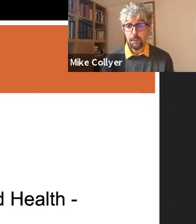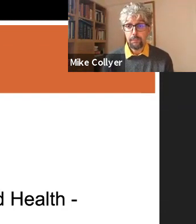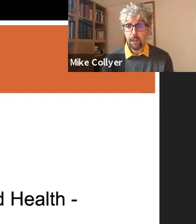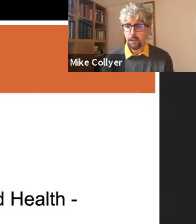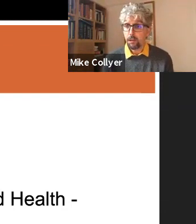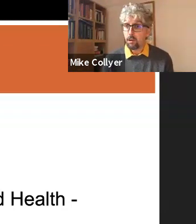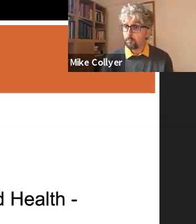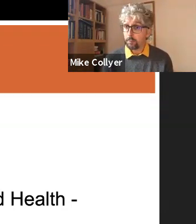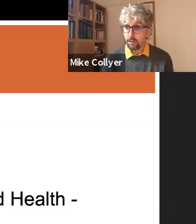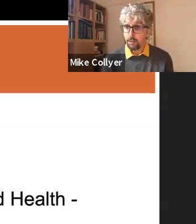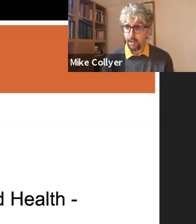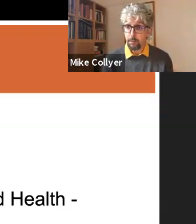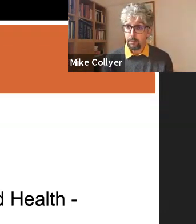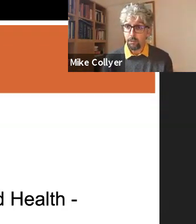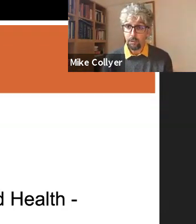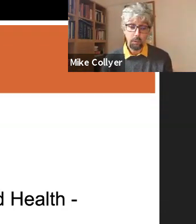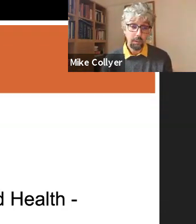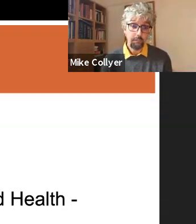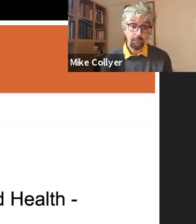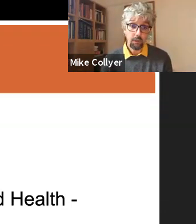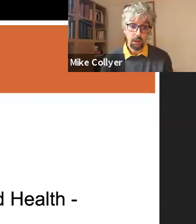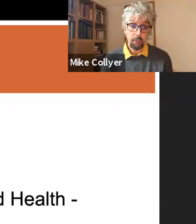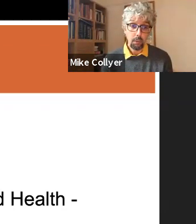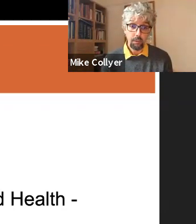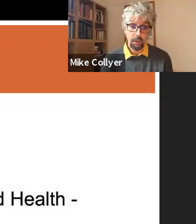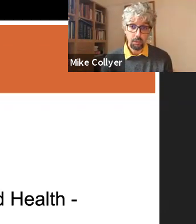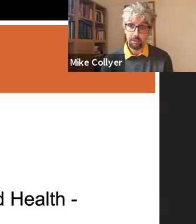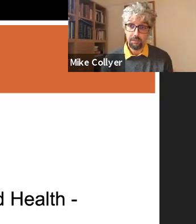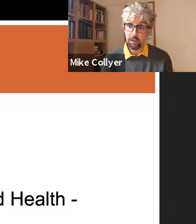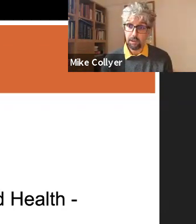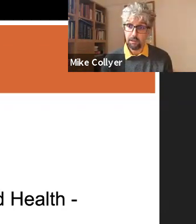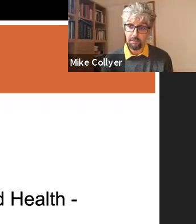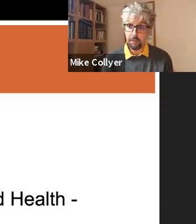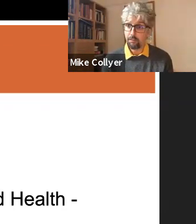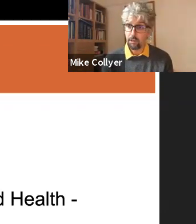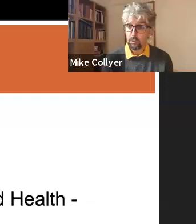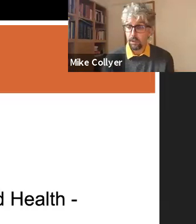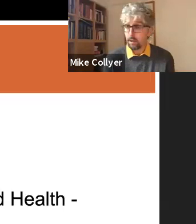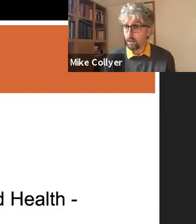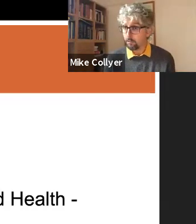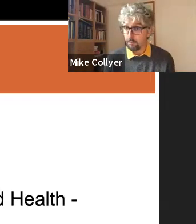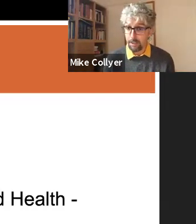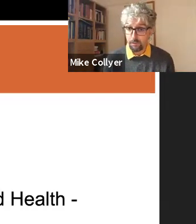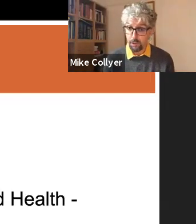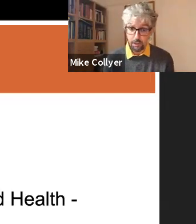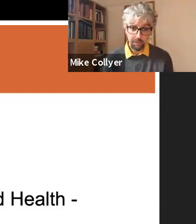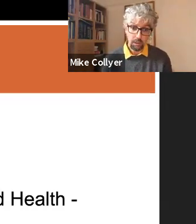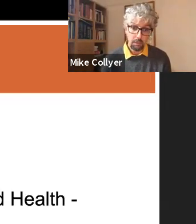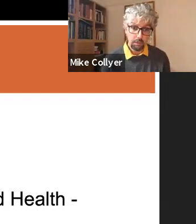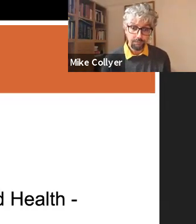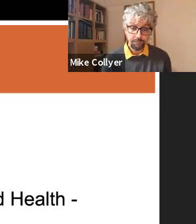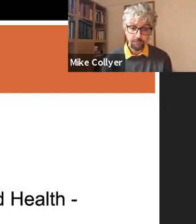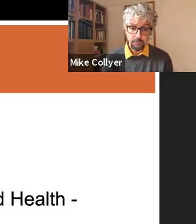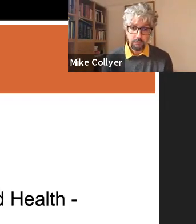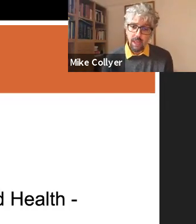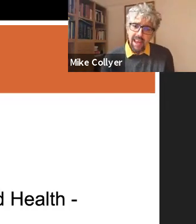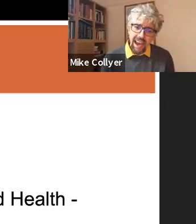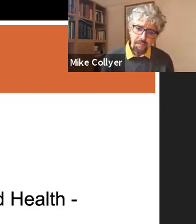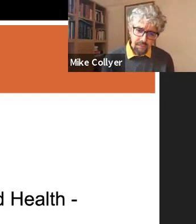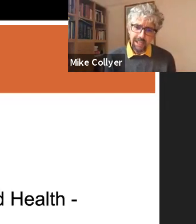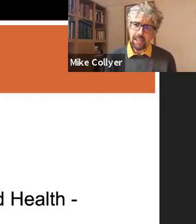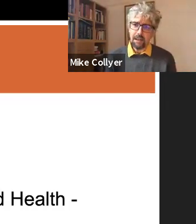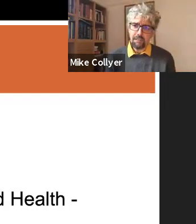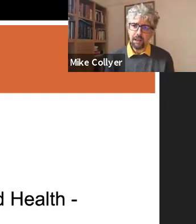has not been able to support the sort of alternatives through migrant remittances, for example.